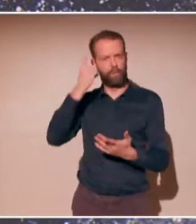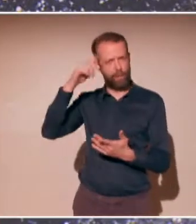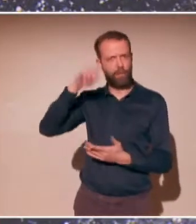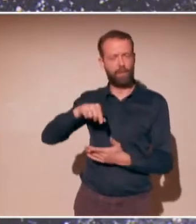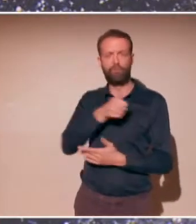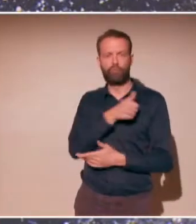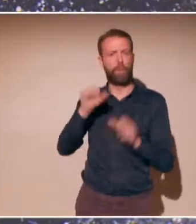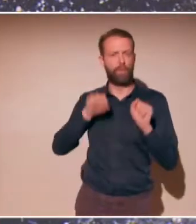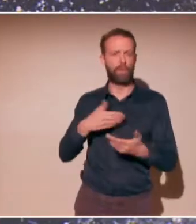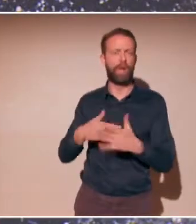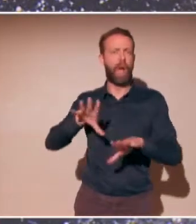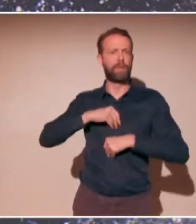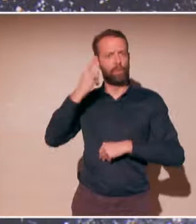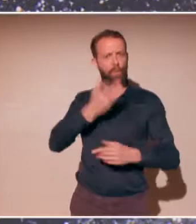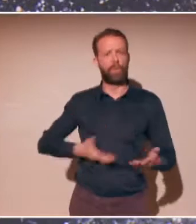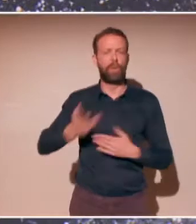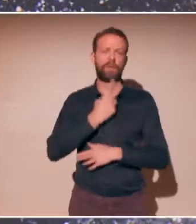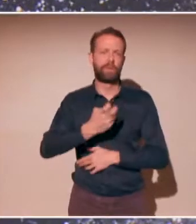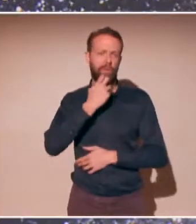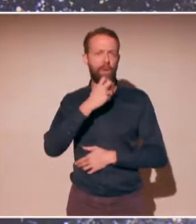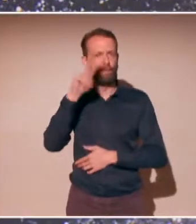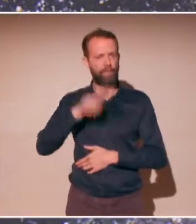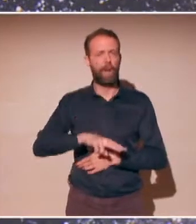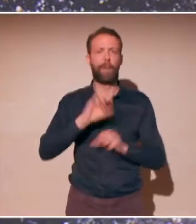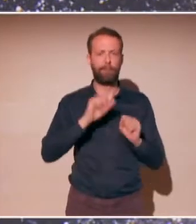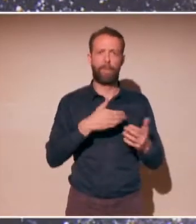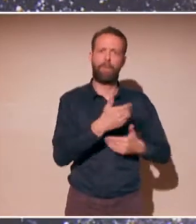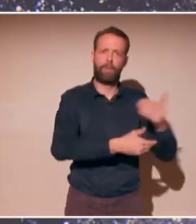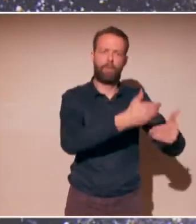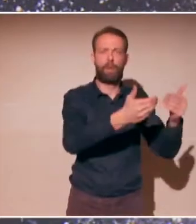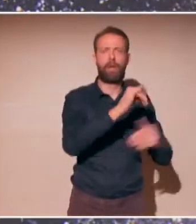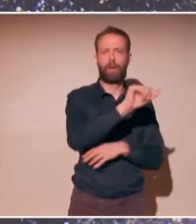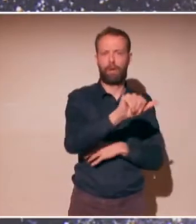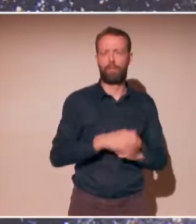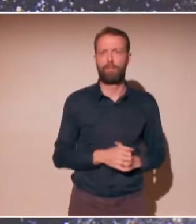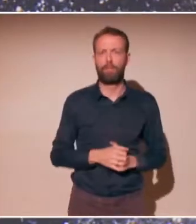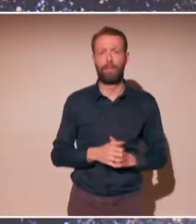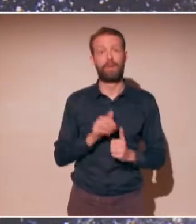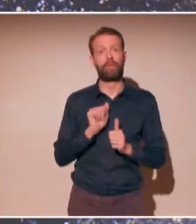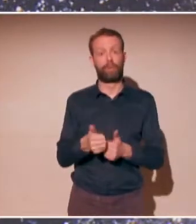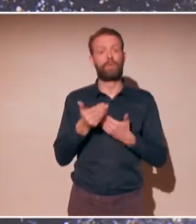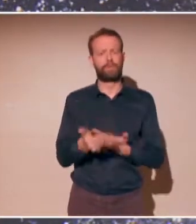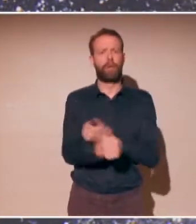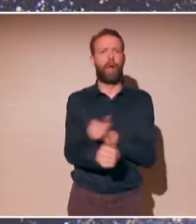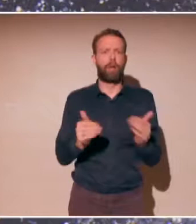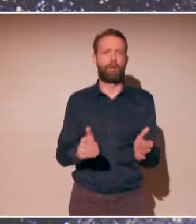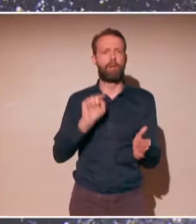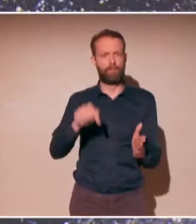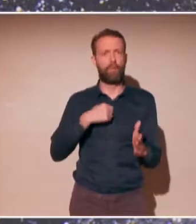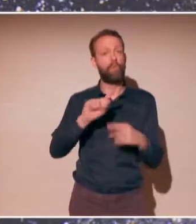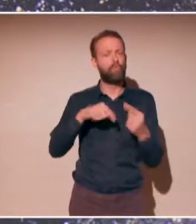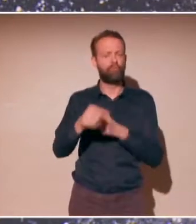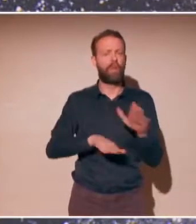own data, and that would be the right approach. And that is the only way in which we can accept the development of